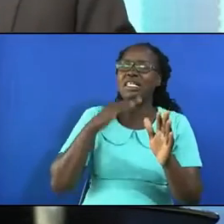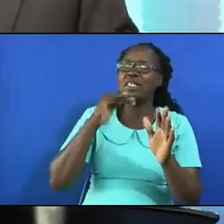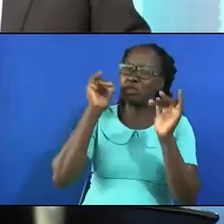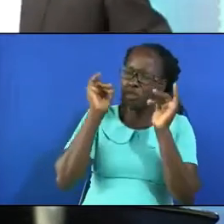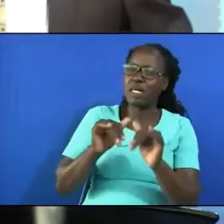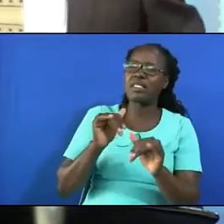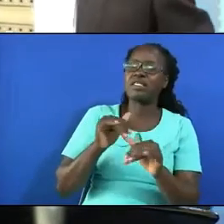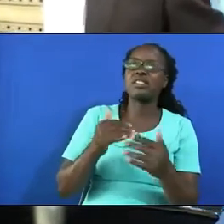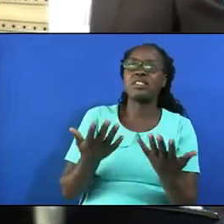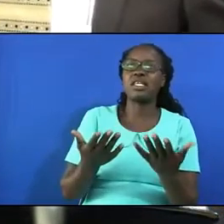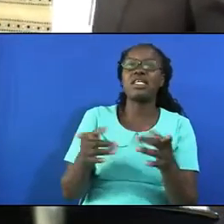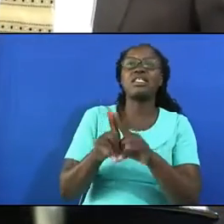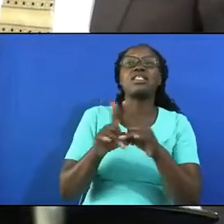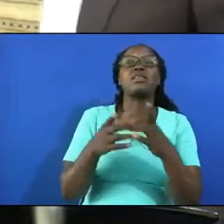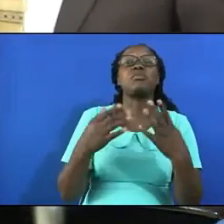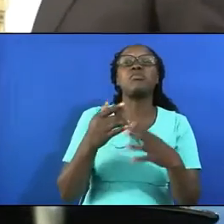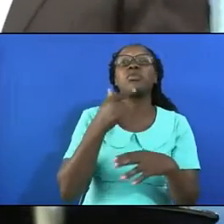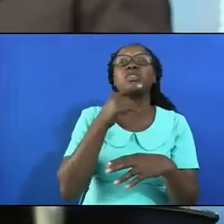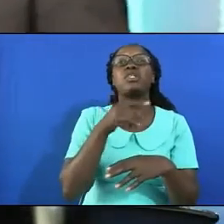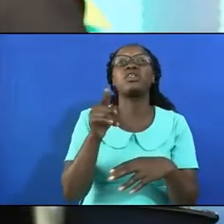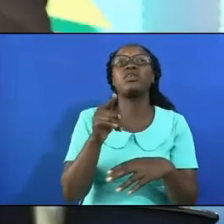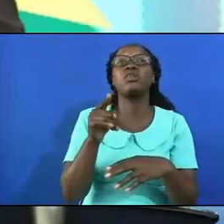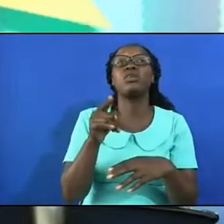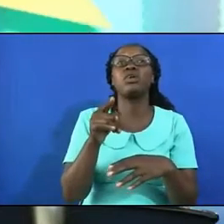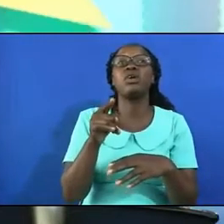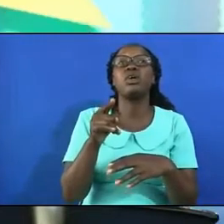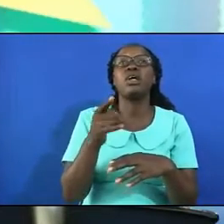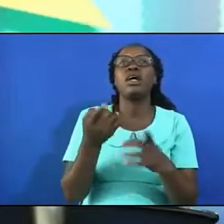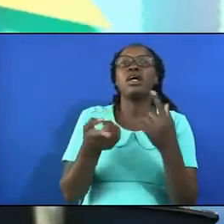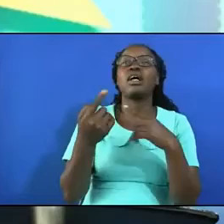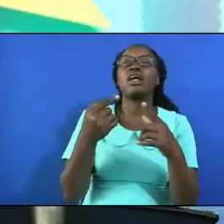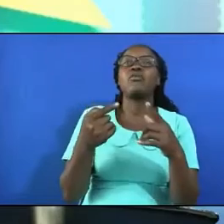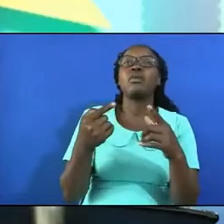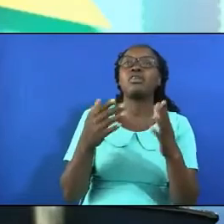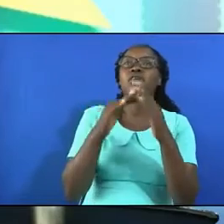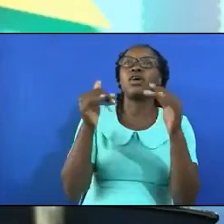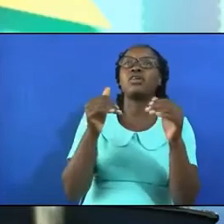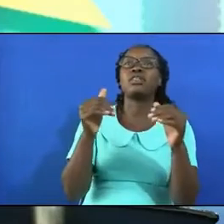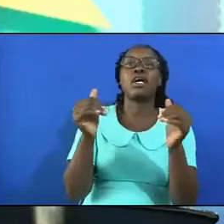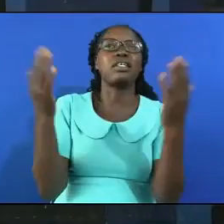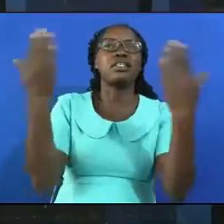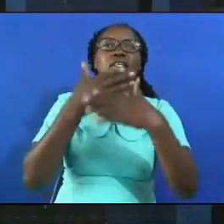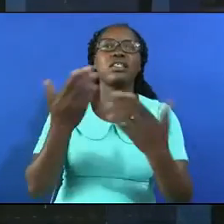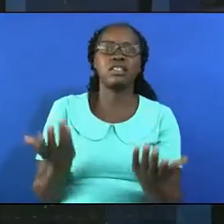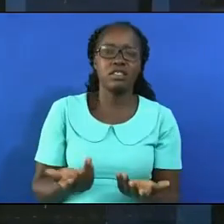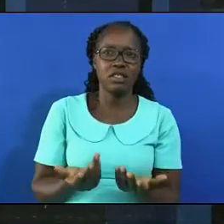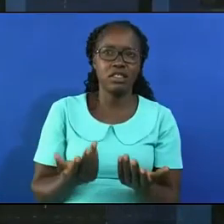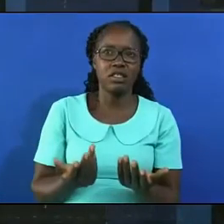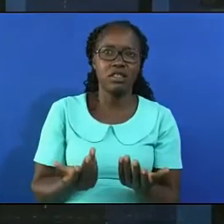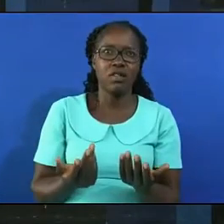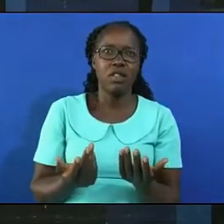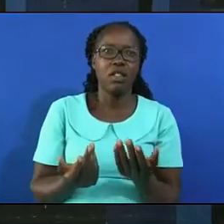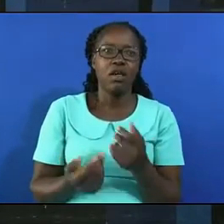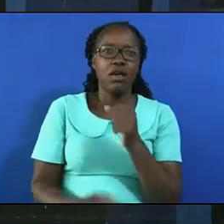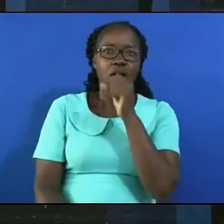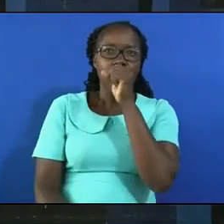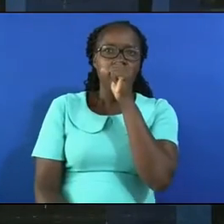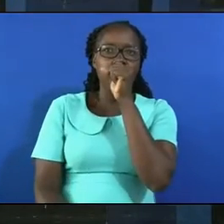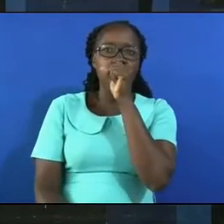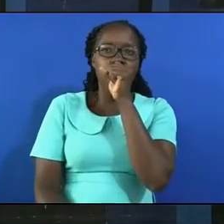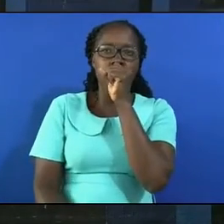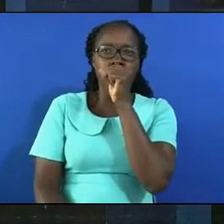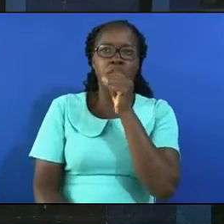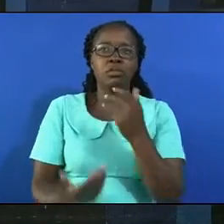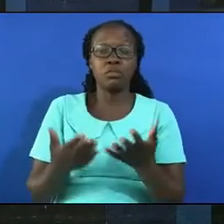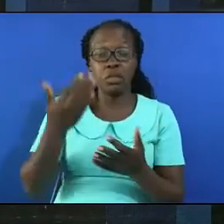stay. Then the same people who tell you arrive in your house 10 at night. We may not